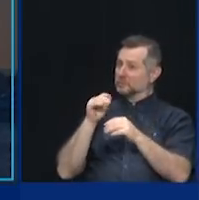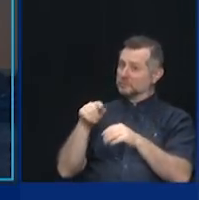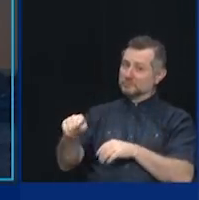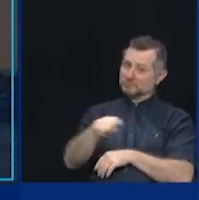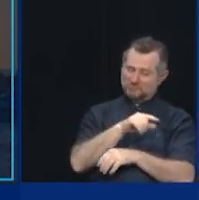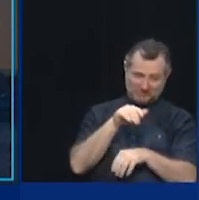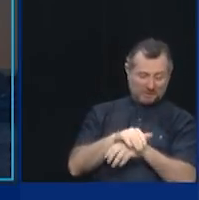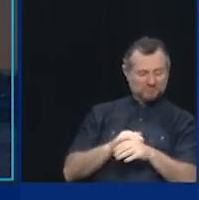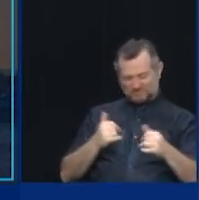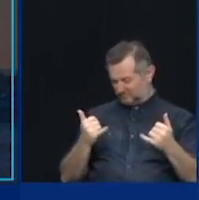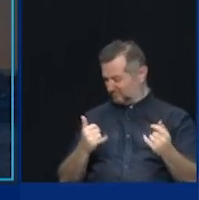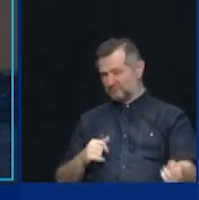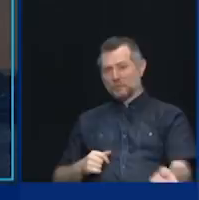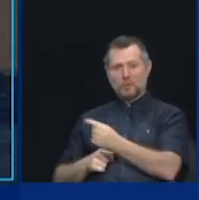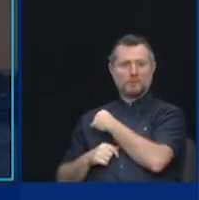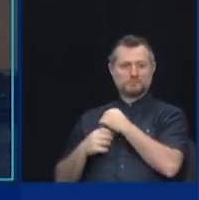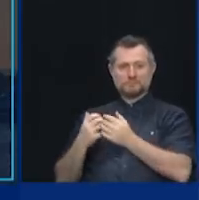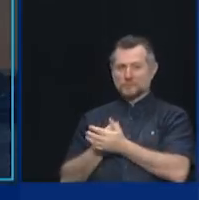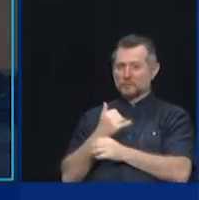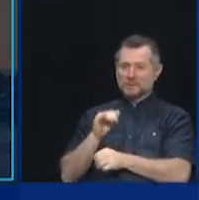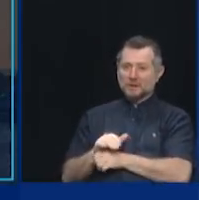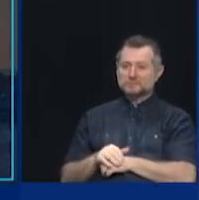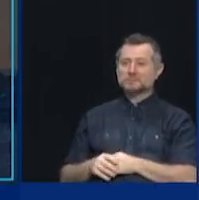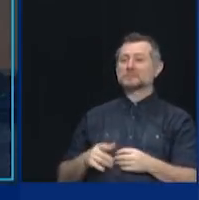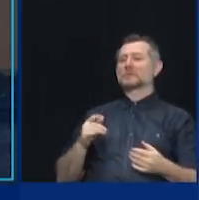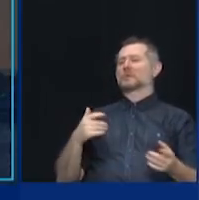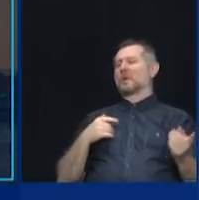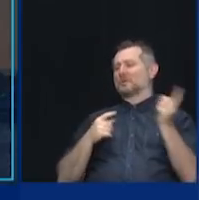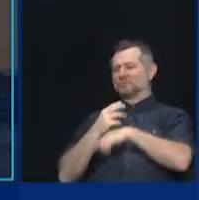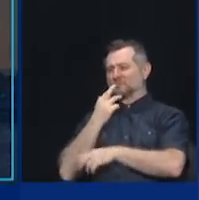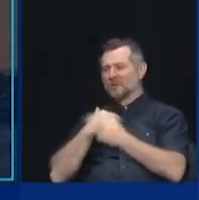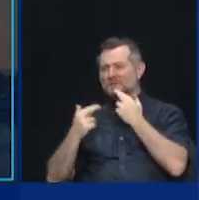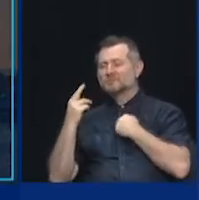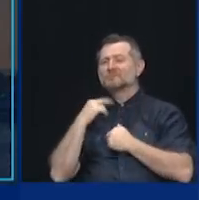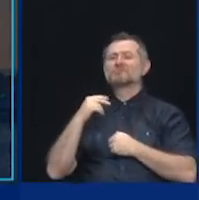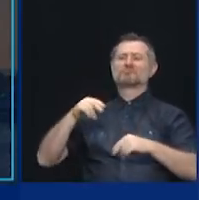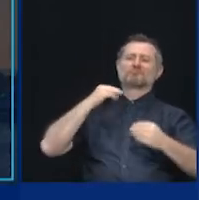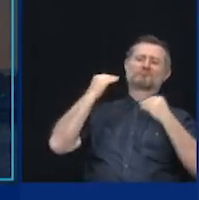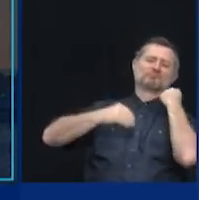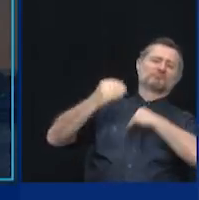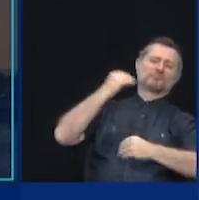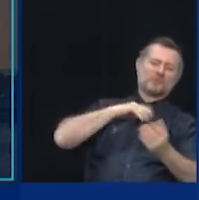Root for the Islanders. Go to a restaurant. Go shopping.